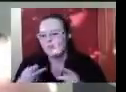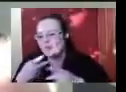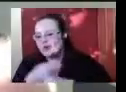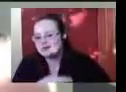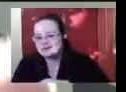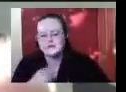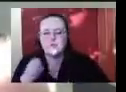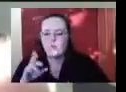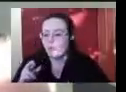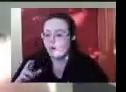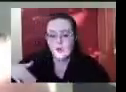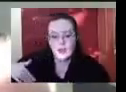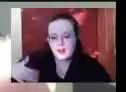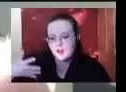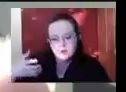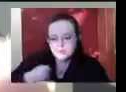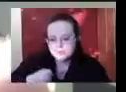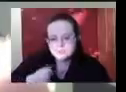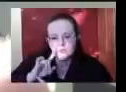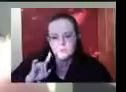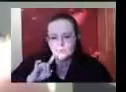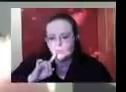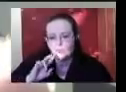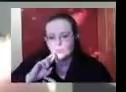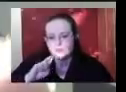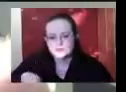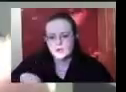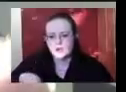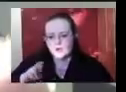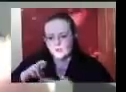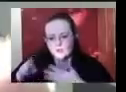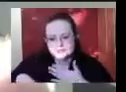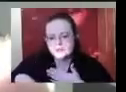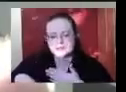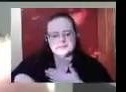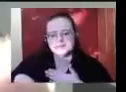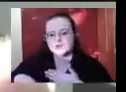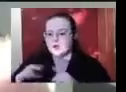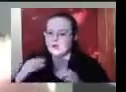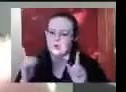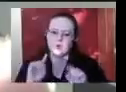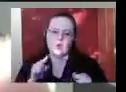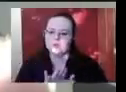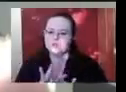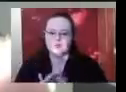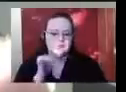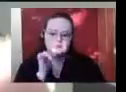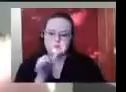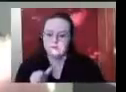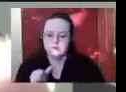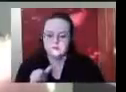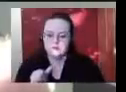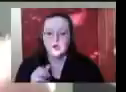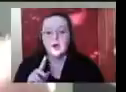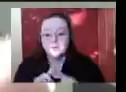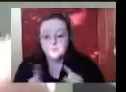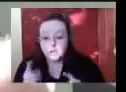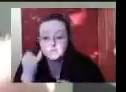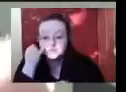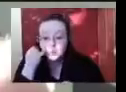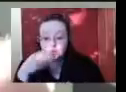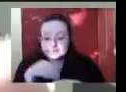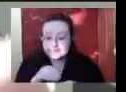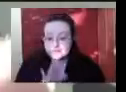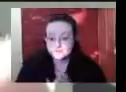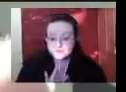they're awaiting COVID-19 test results. However, if an individual becomes symptomatic while at school, school boards